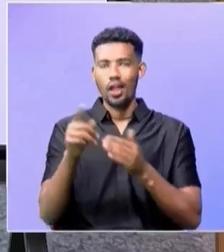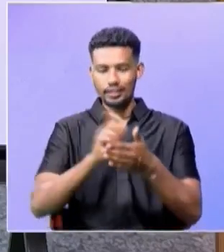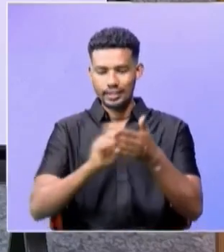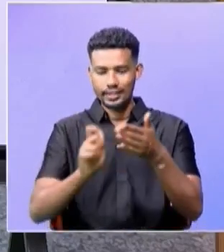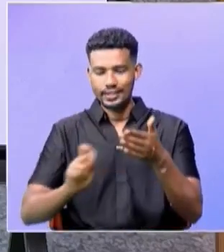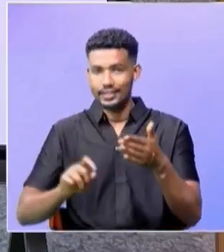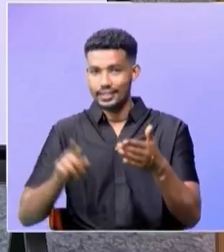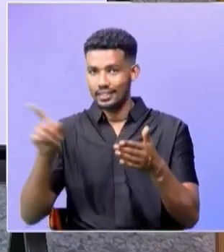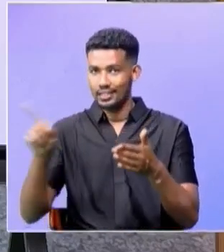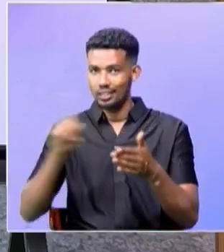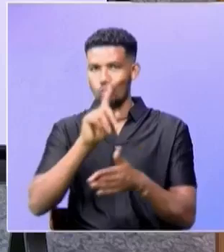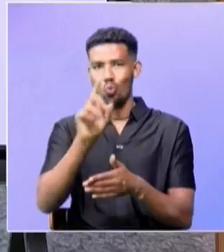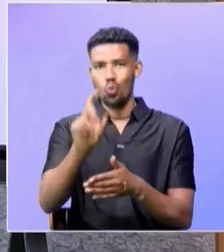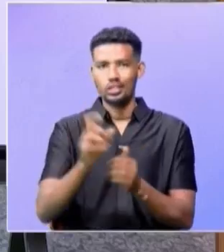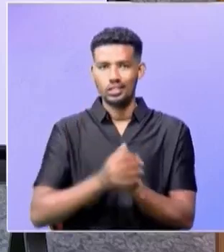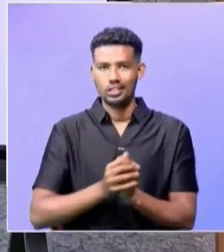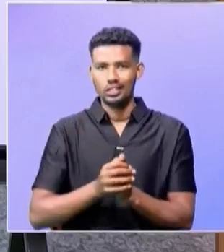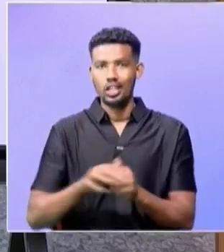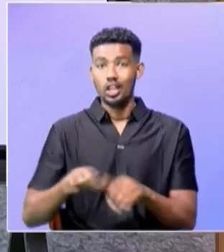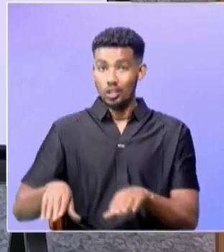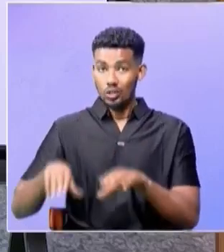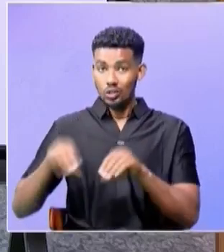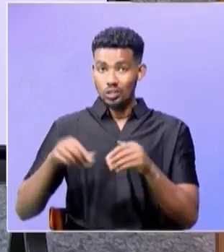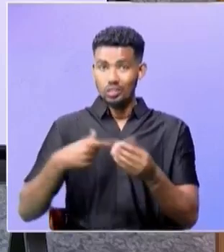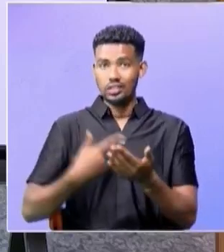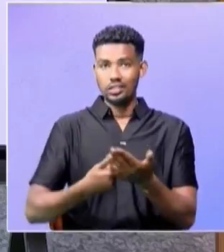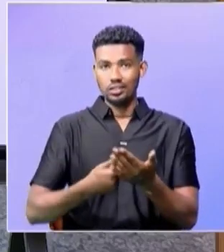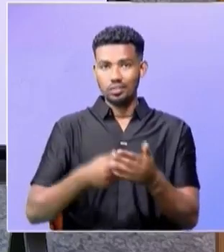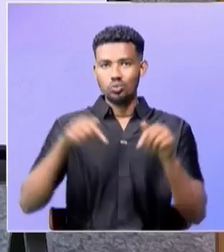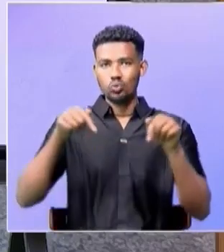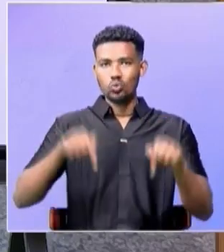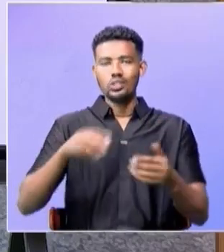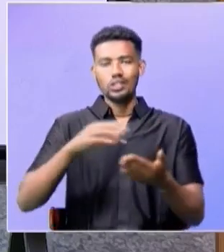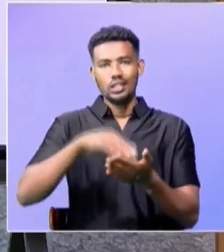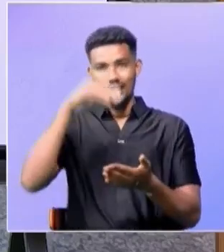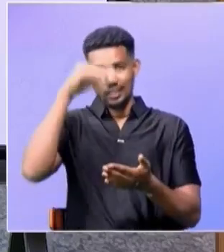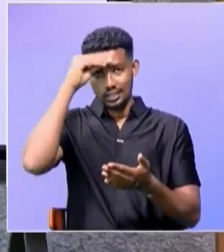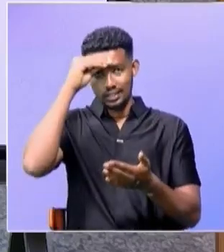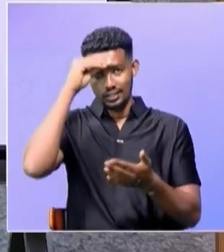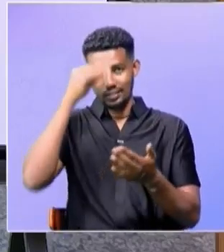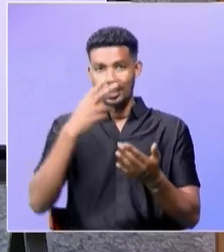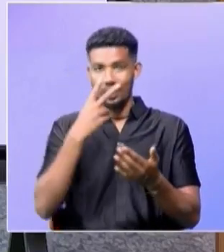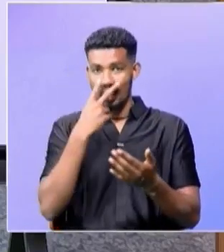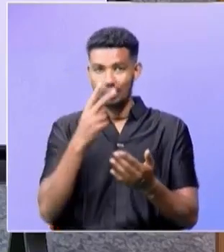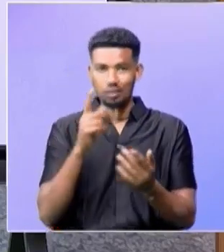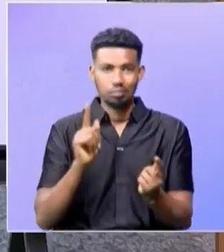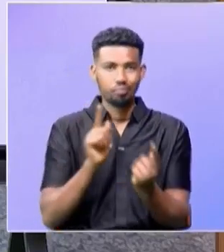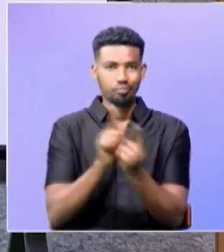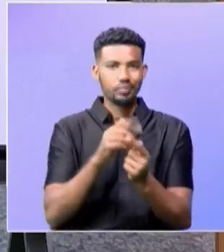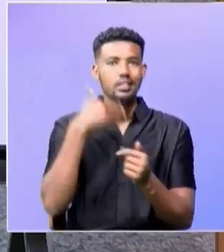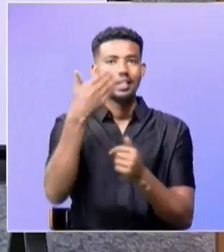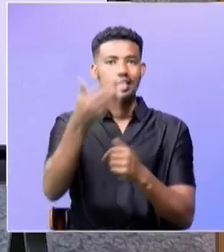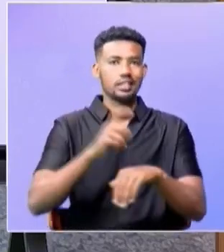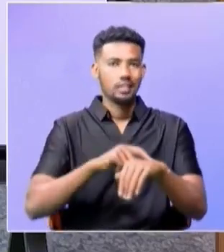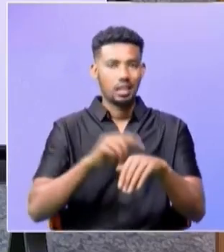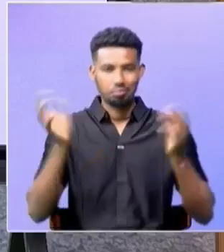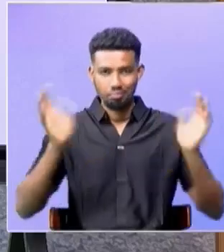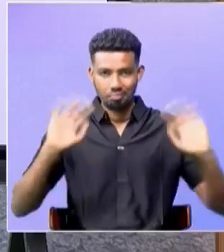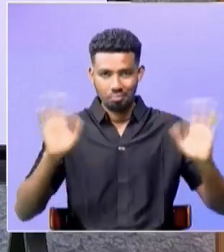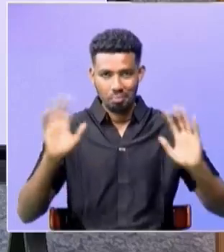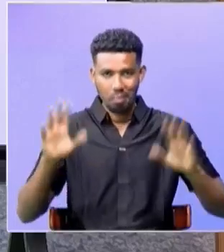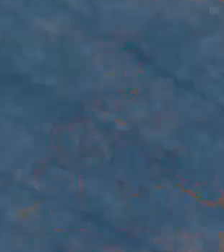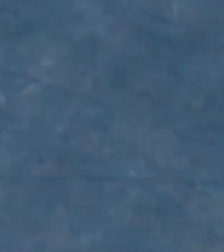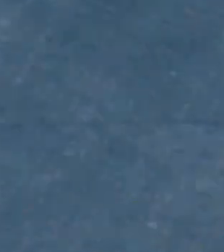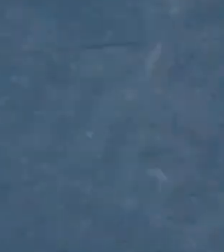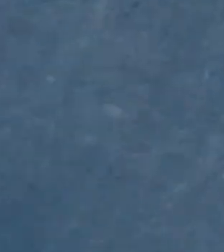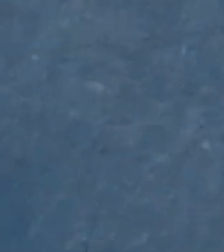these questions. Students, this is today's lesson. Let us see next time. Goodbye, students.